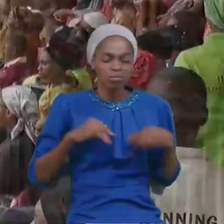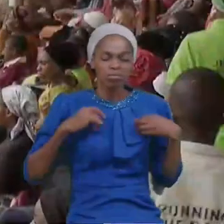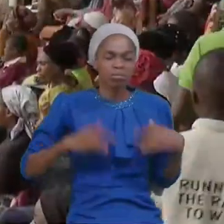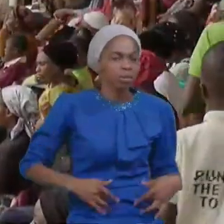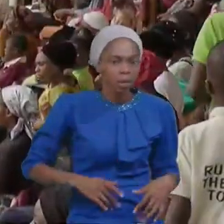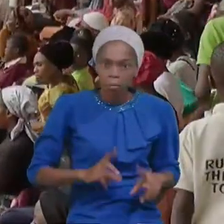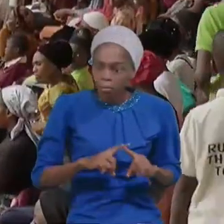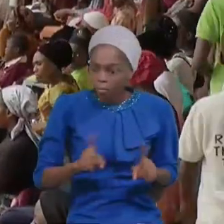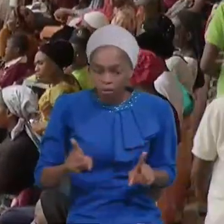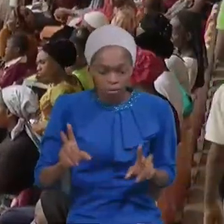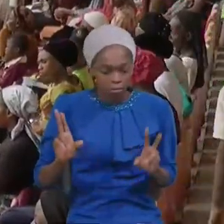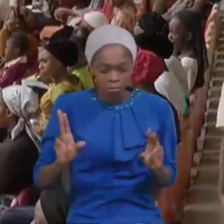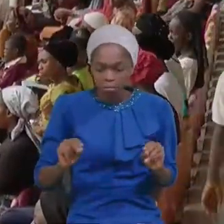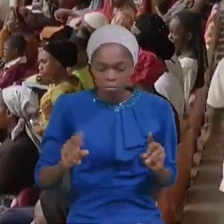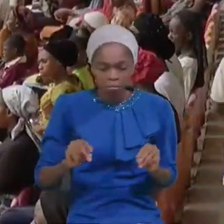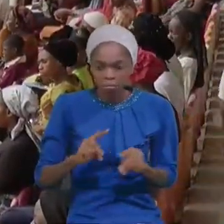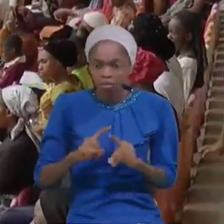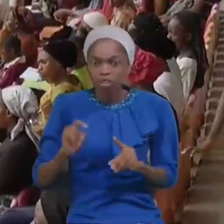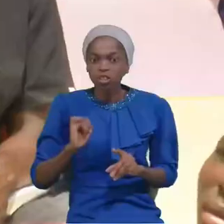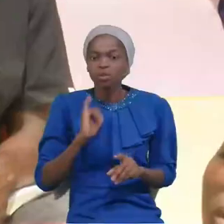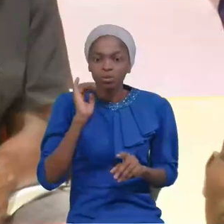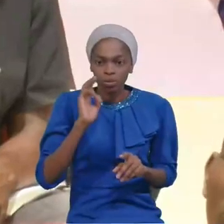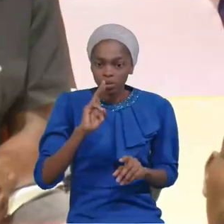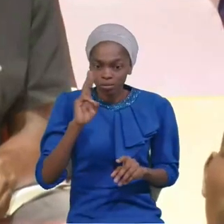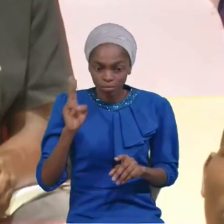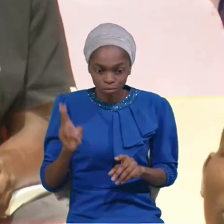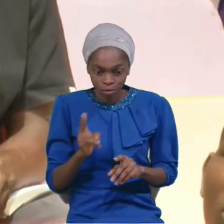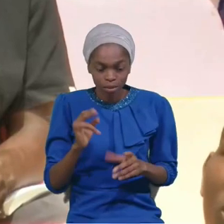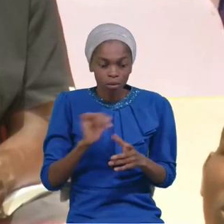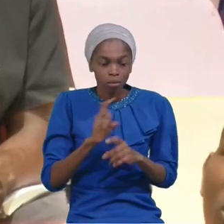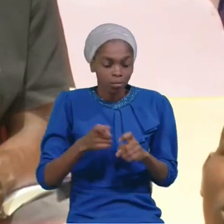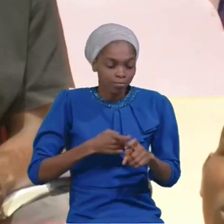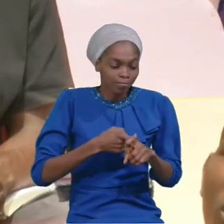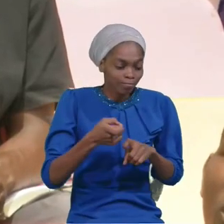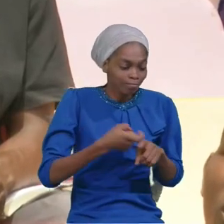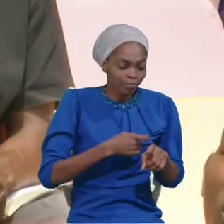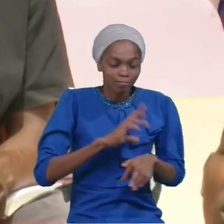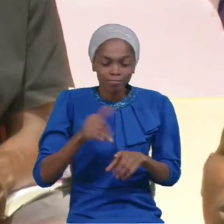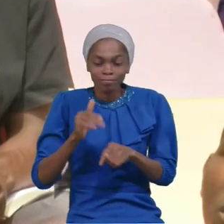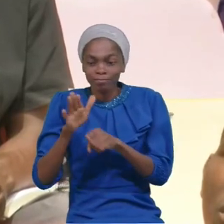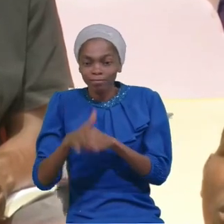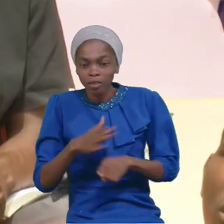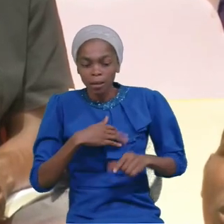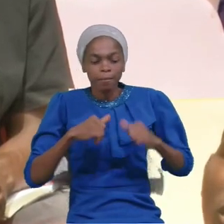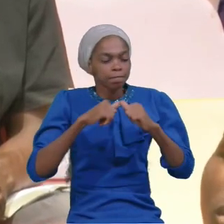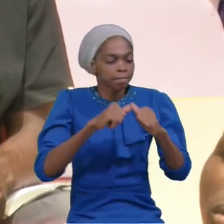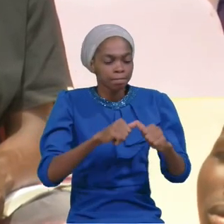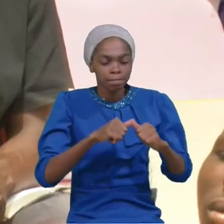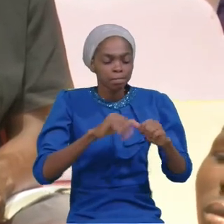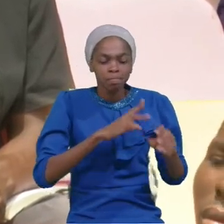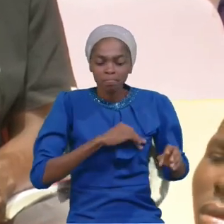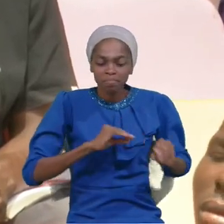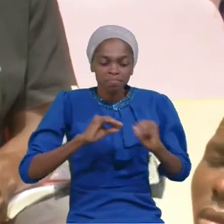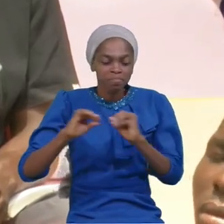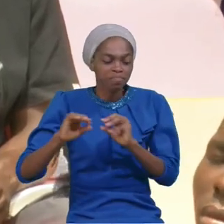it's up and up and up. That will show and that will express your victory in